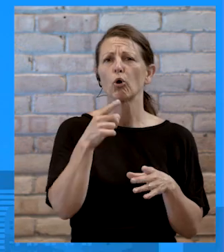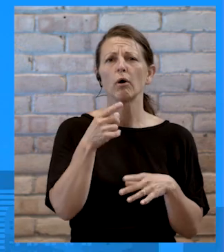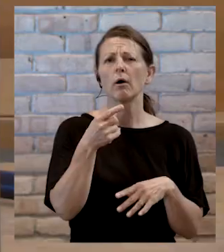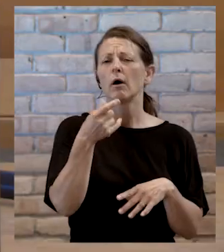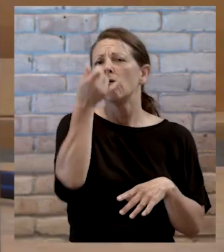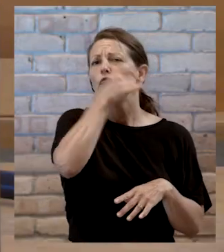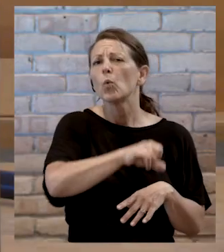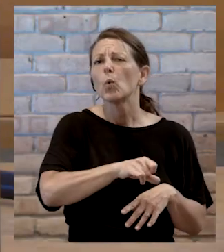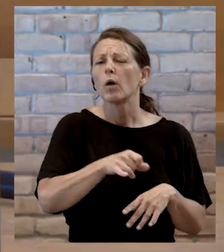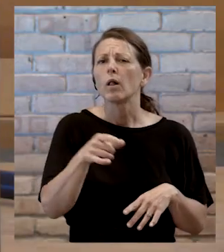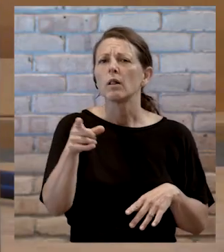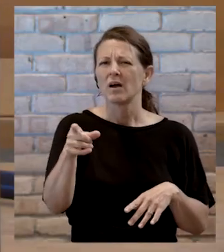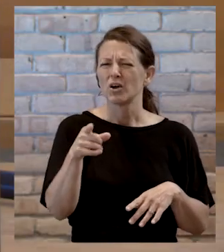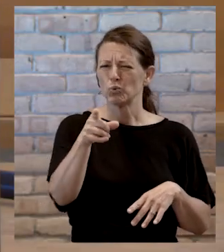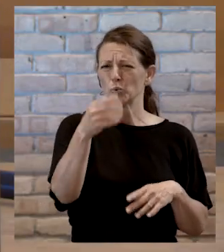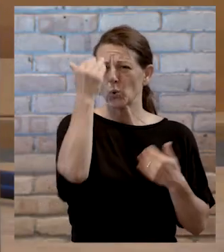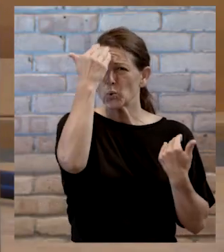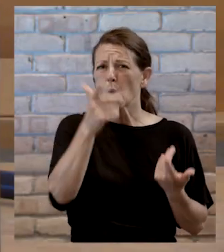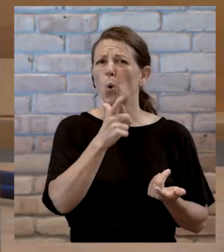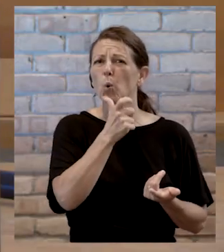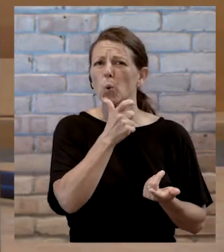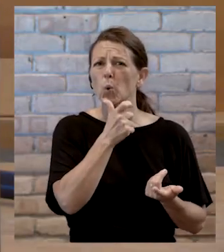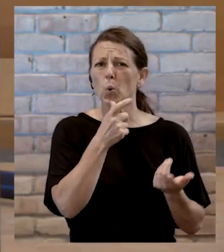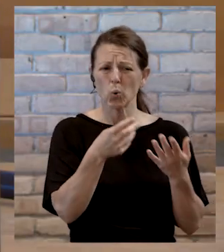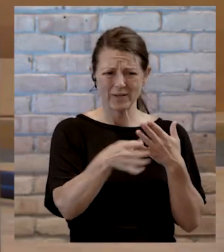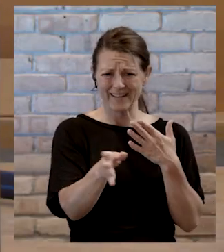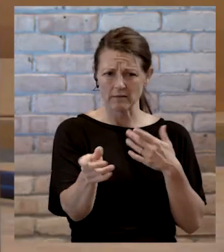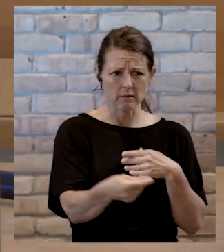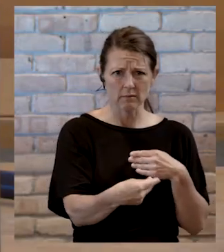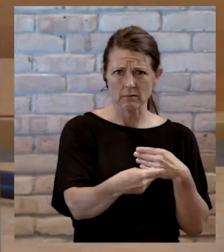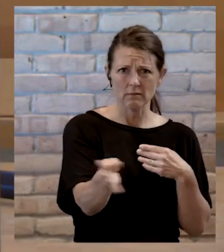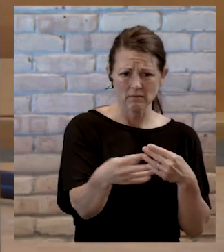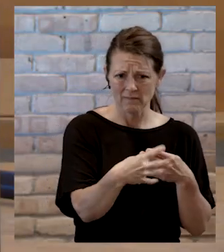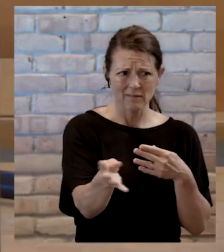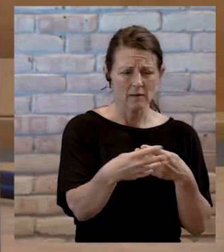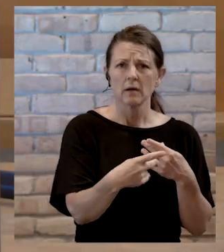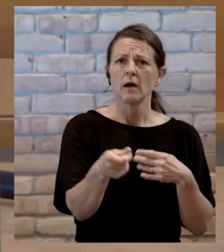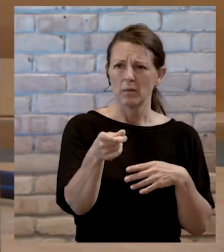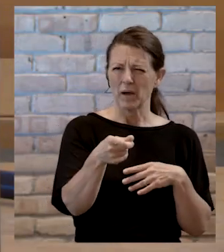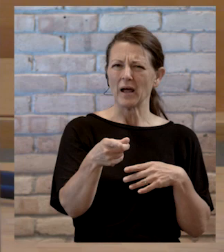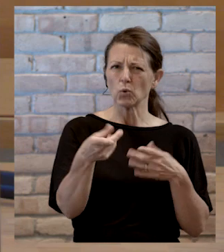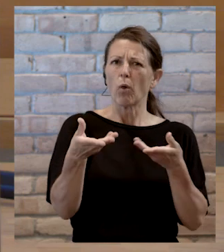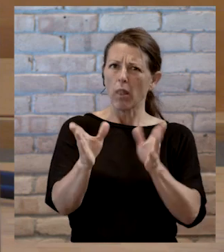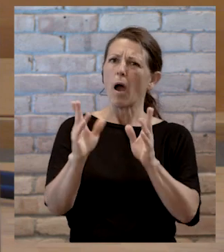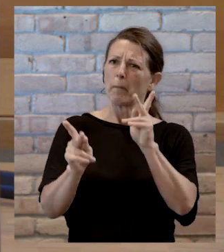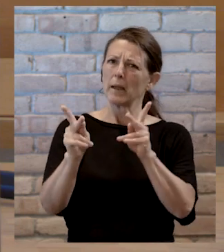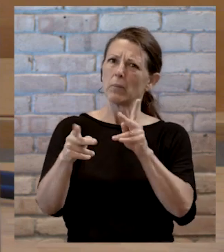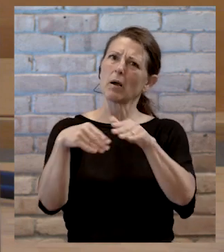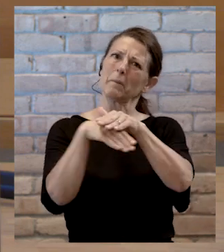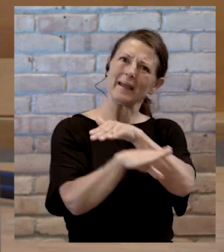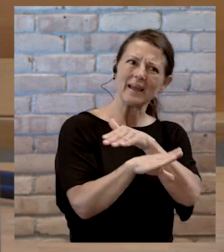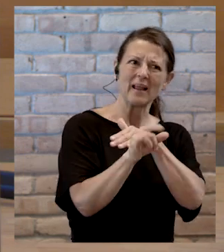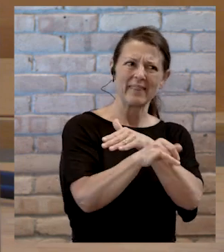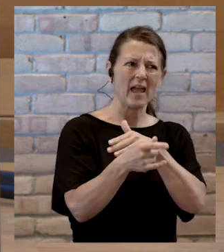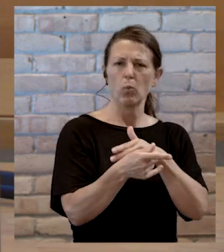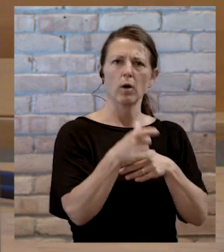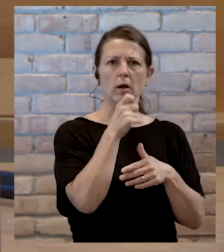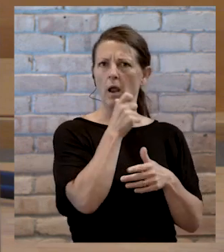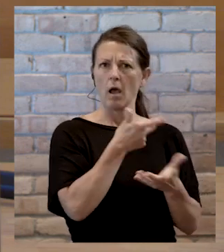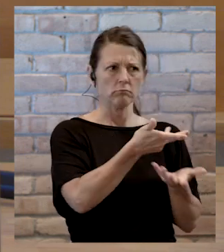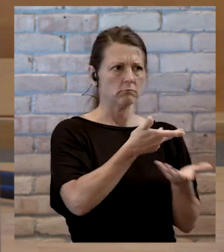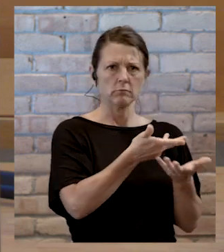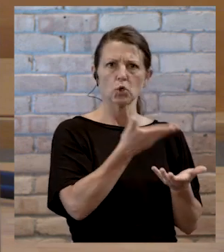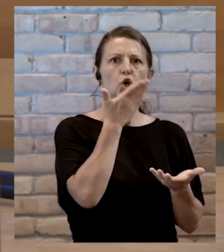letting thieves into the sheep pen who are doing bad things to the sheep. But Jesus says, I am the true